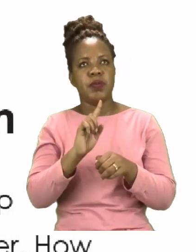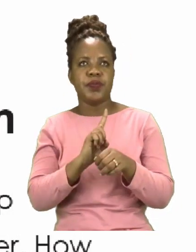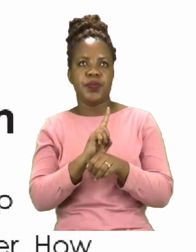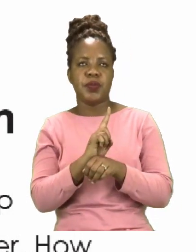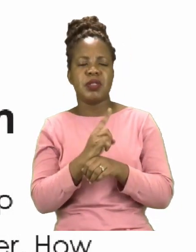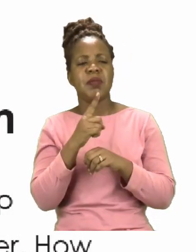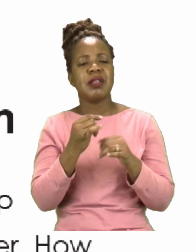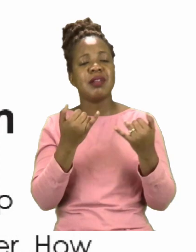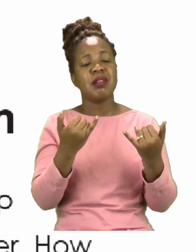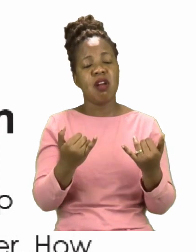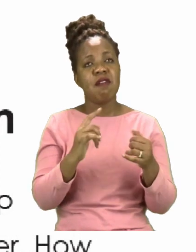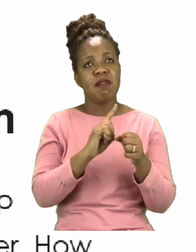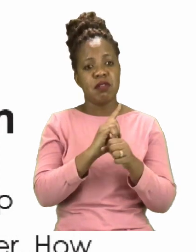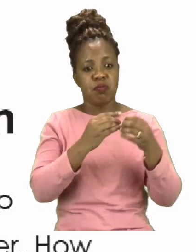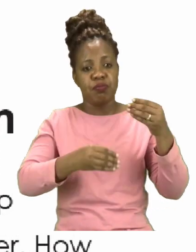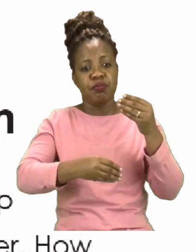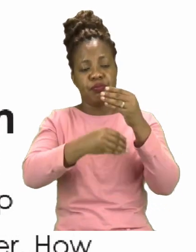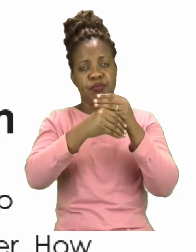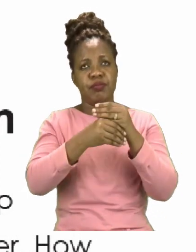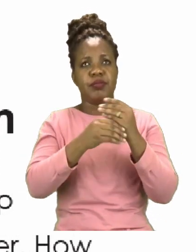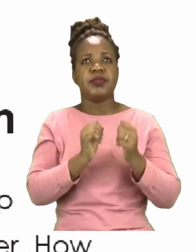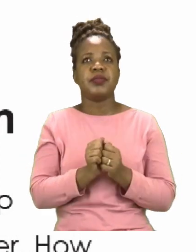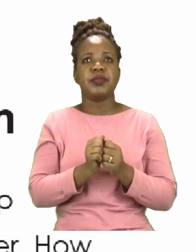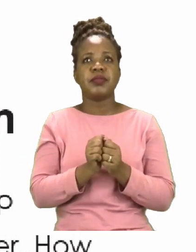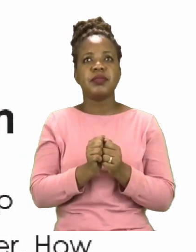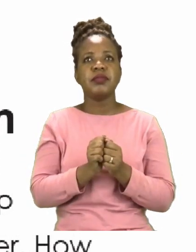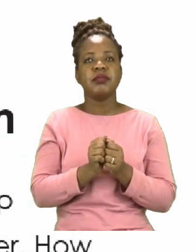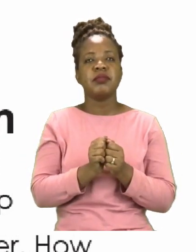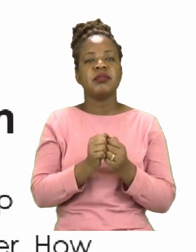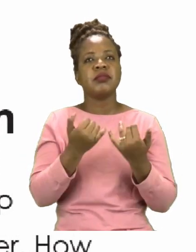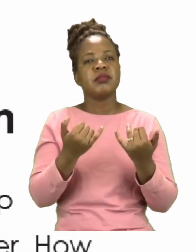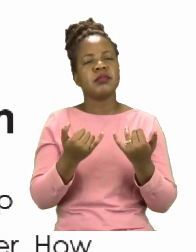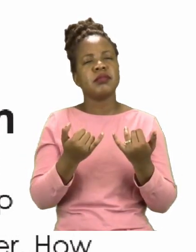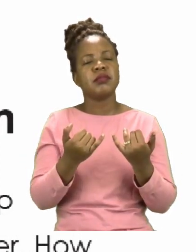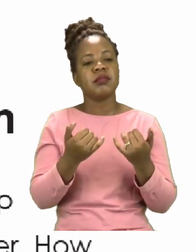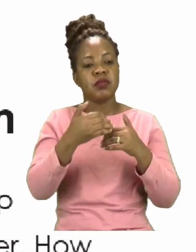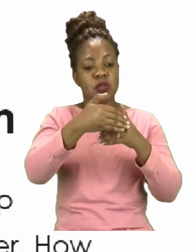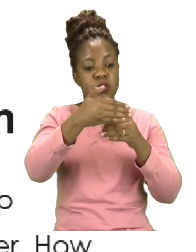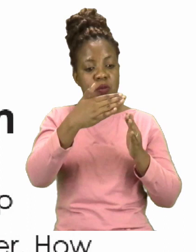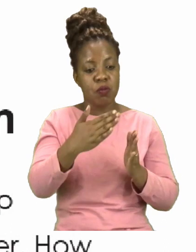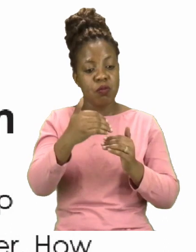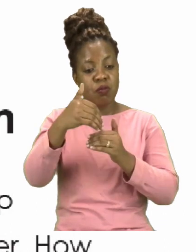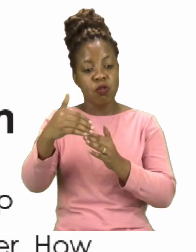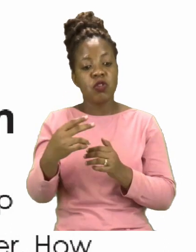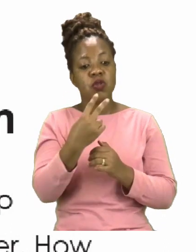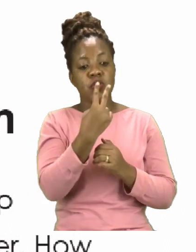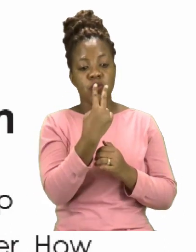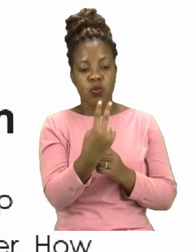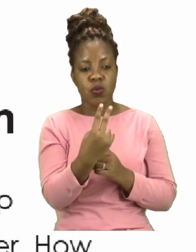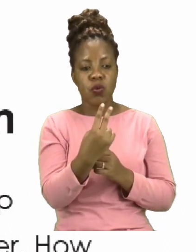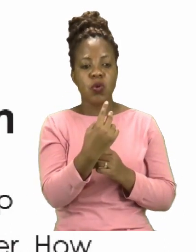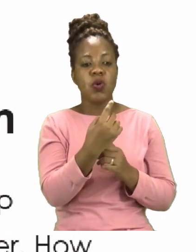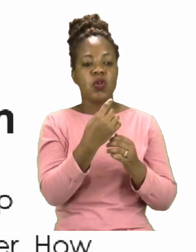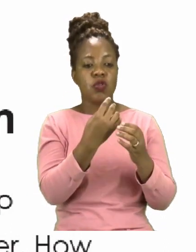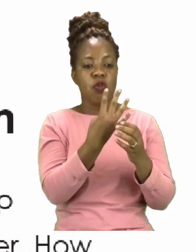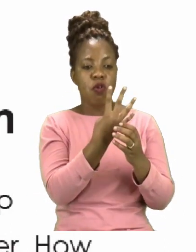addition. And what are we going to add? Well, it says that each box had 40. So we